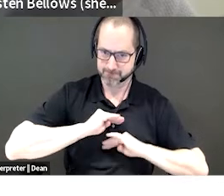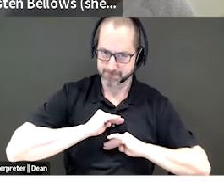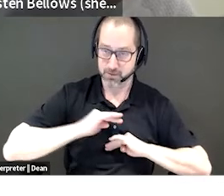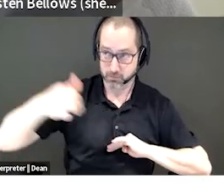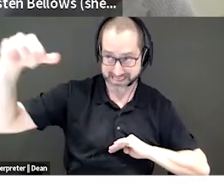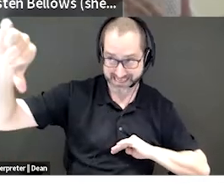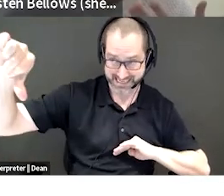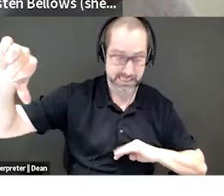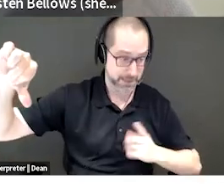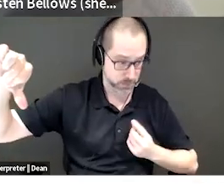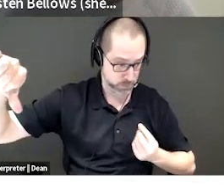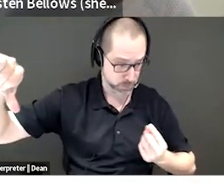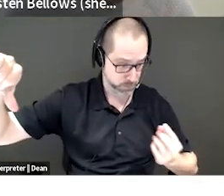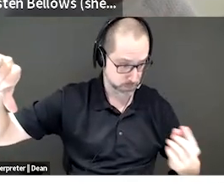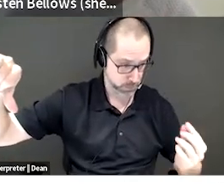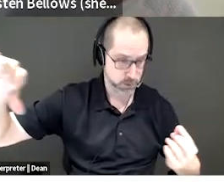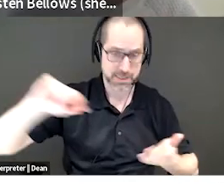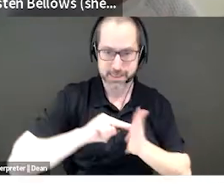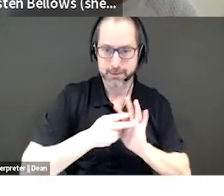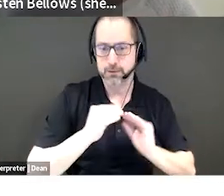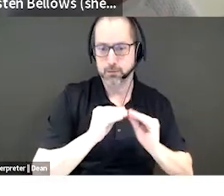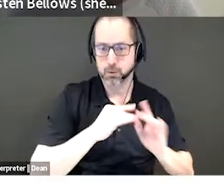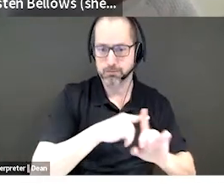to cope in a more positive way.